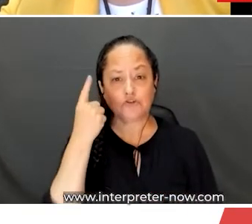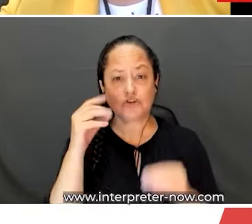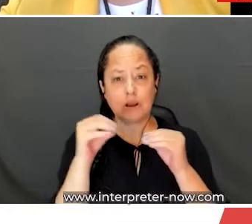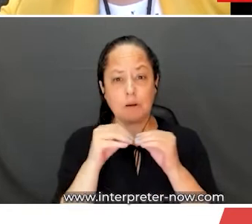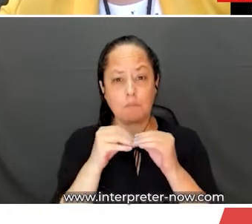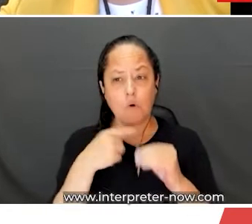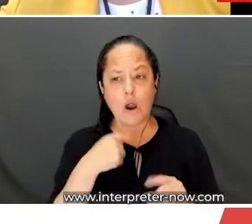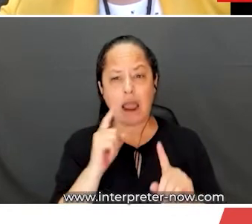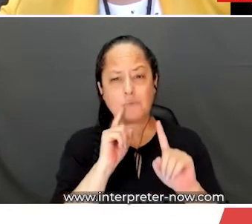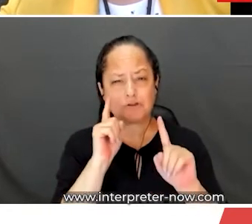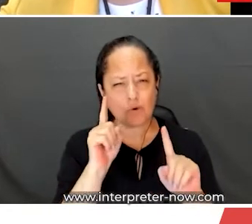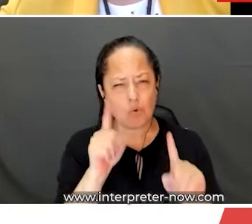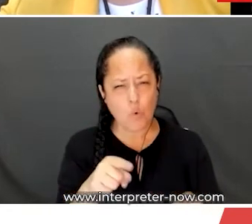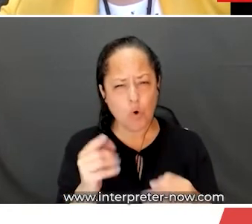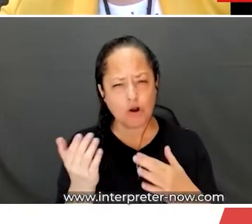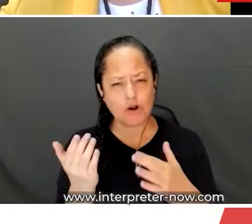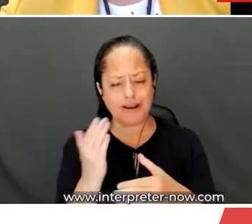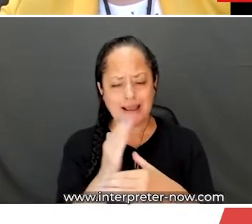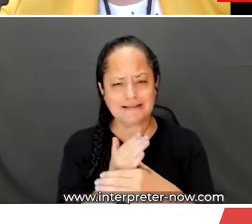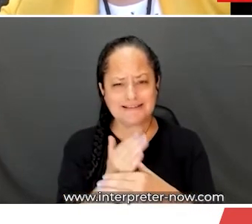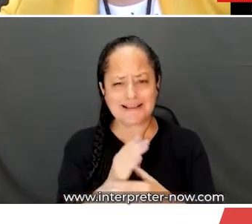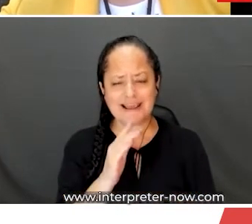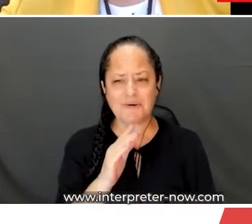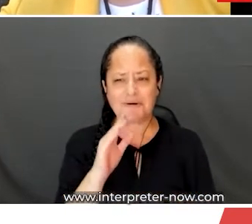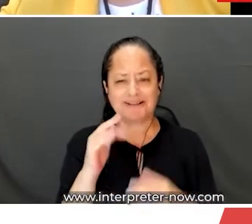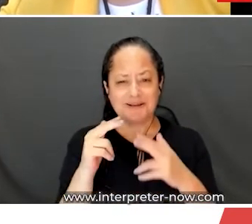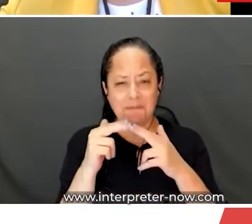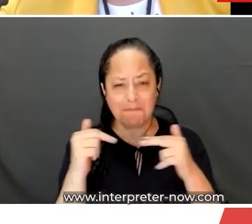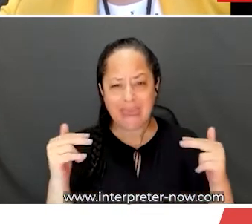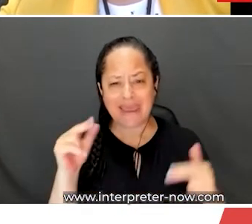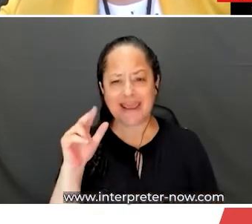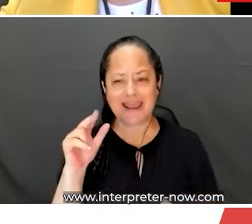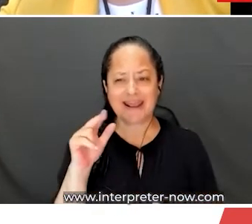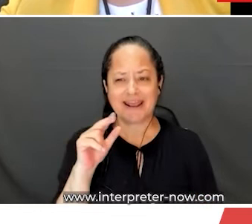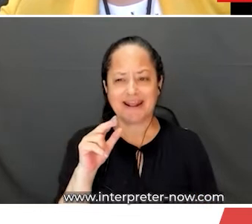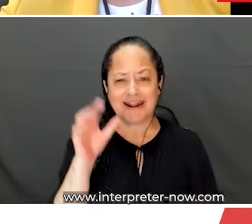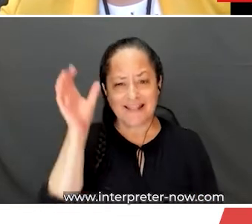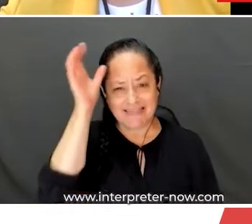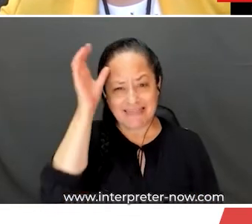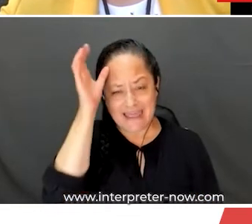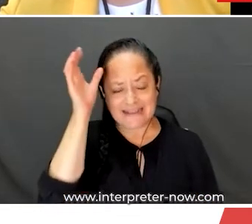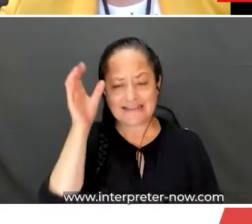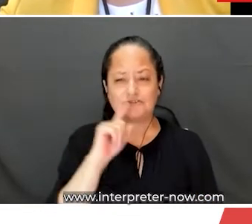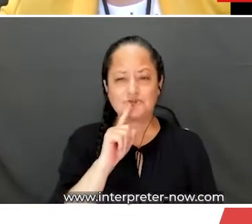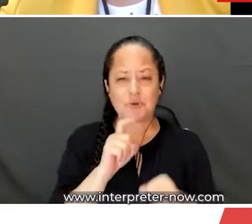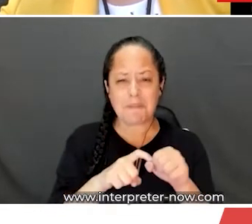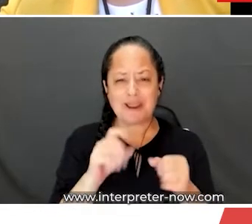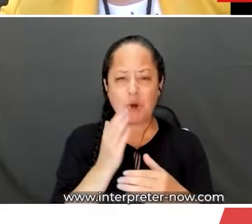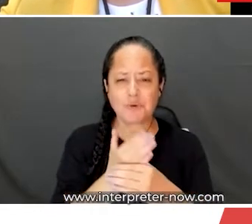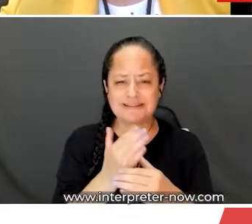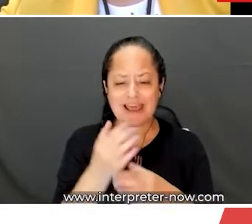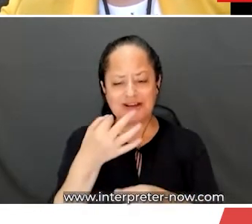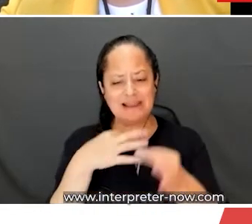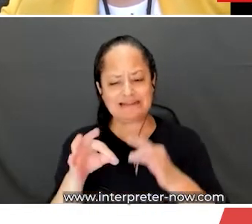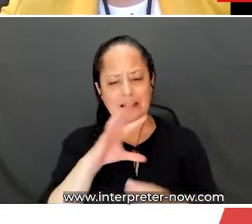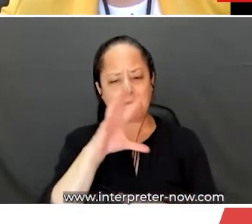was ordering a sandwich, lettuce, tomato, bacon, etc., than actually, belonging to this type of community and who